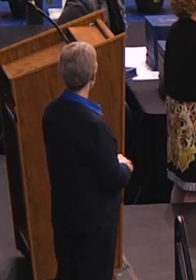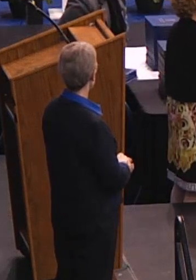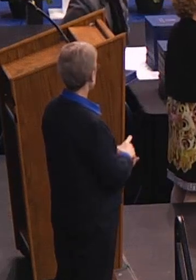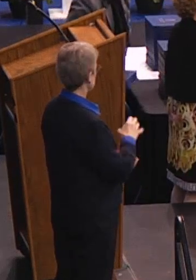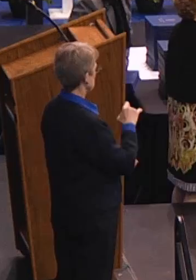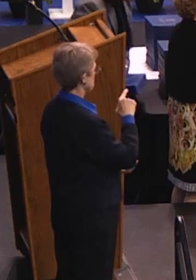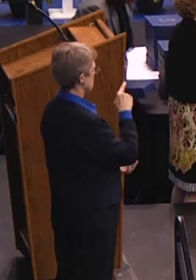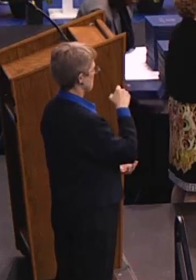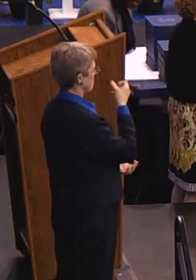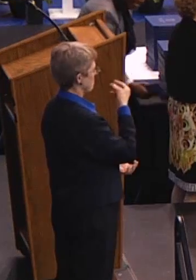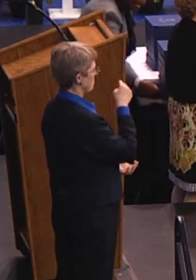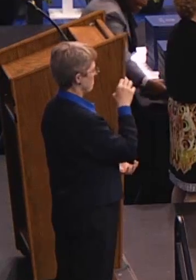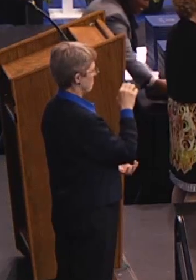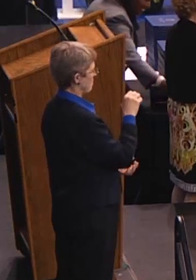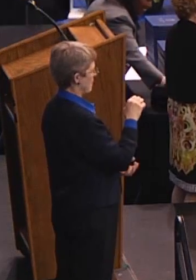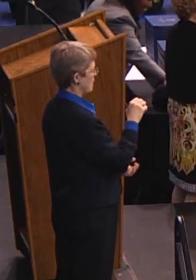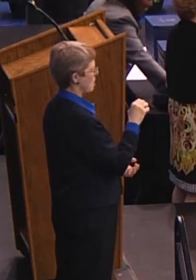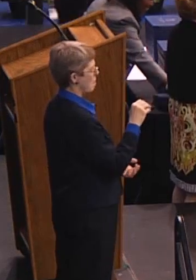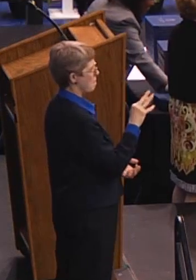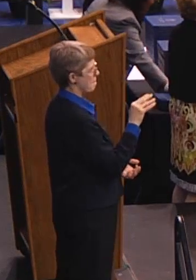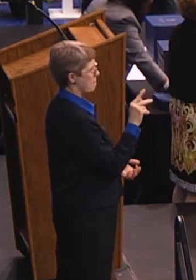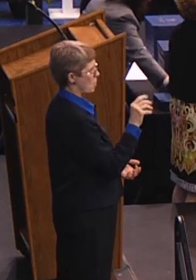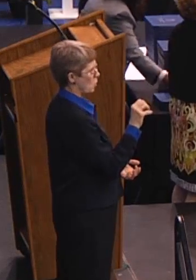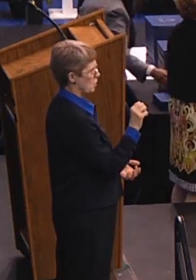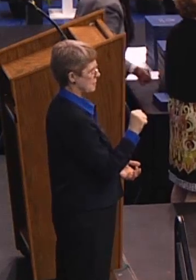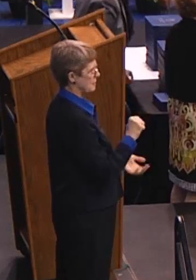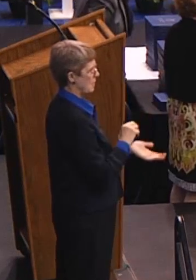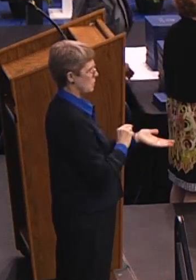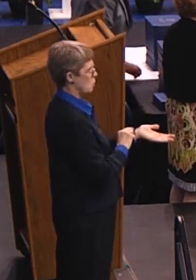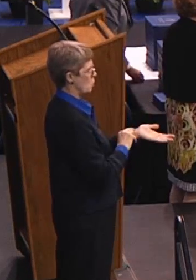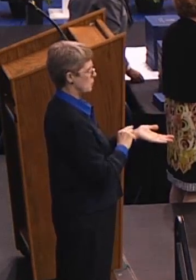Delphine Marie Burks, Nursing.